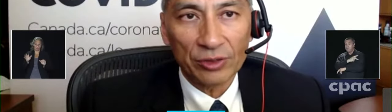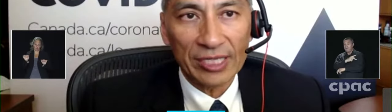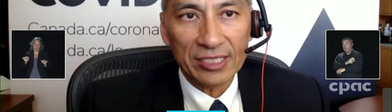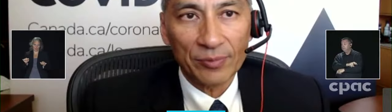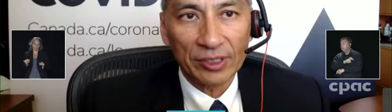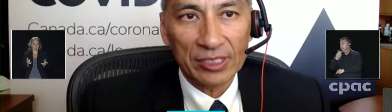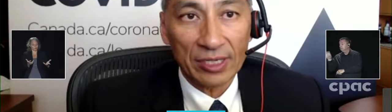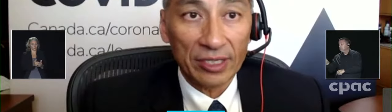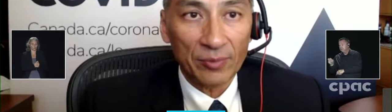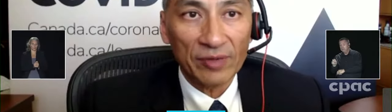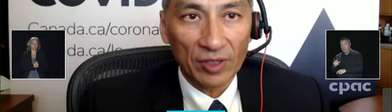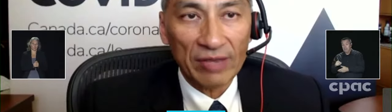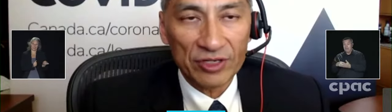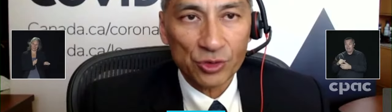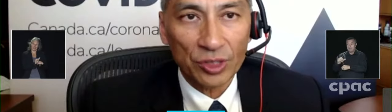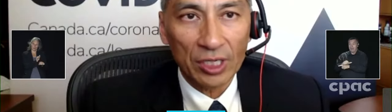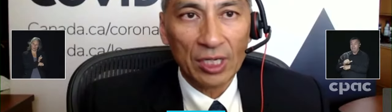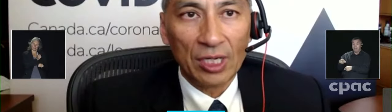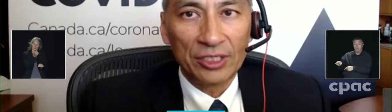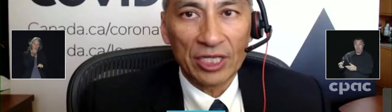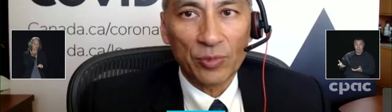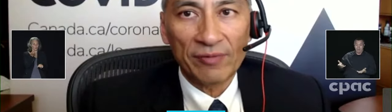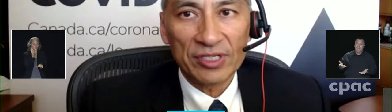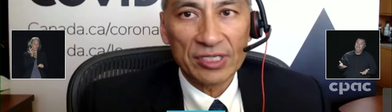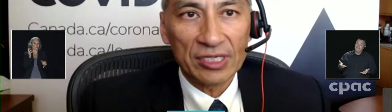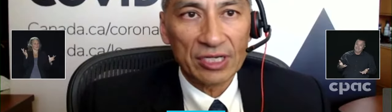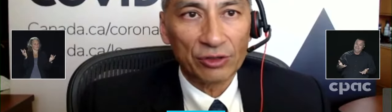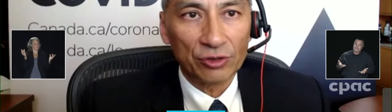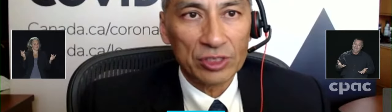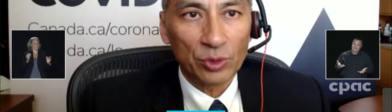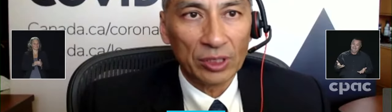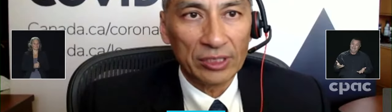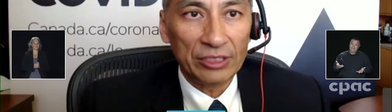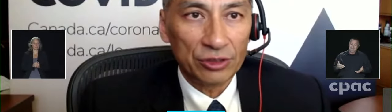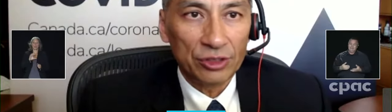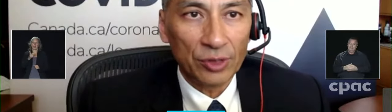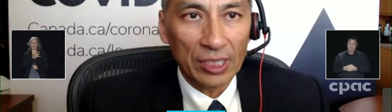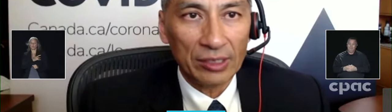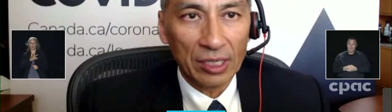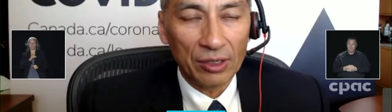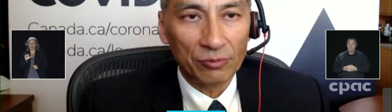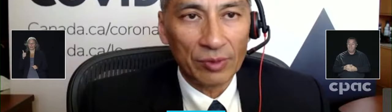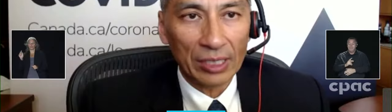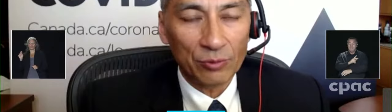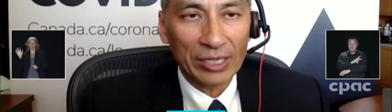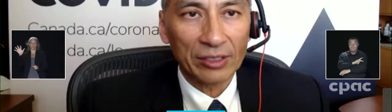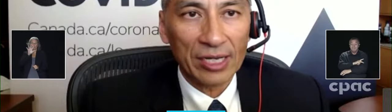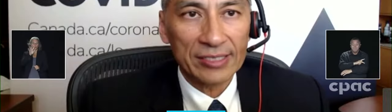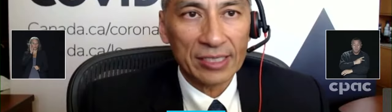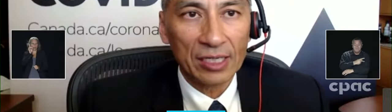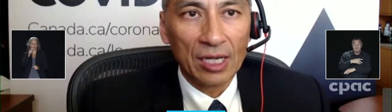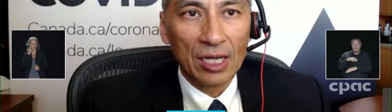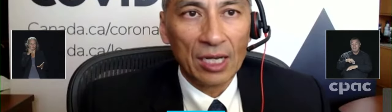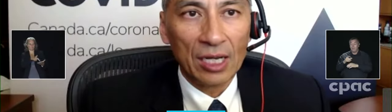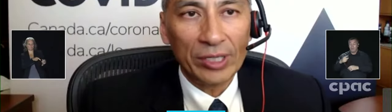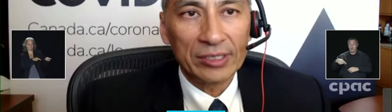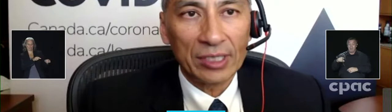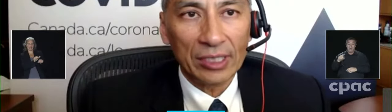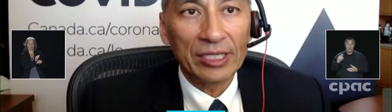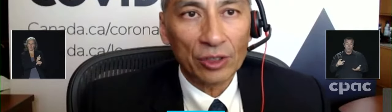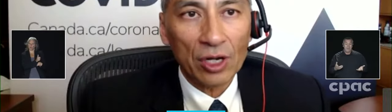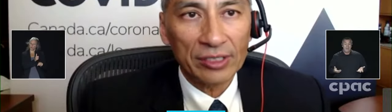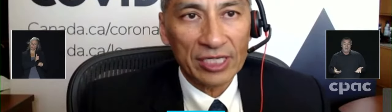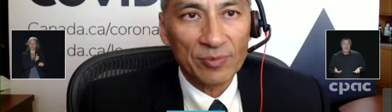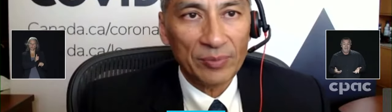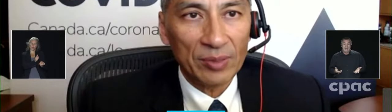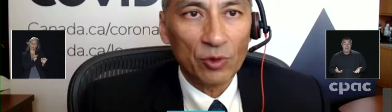at Alberta. So that's something that's, I think, a bit of a live issue. The other provinces and territories will need to do and recognize